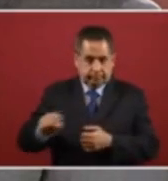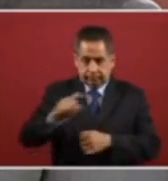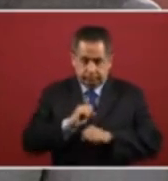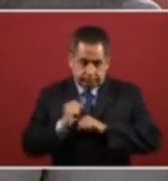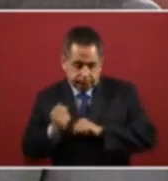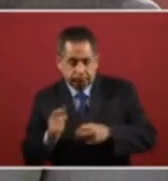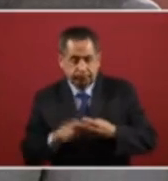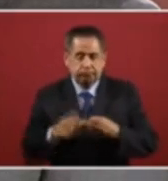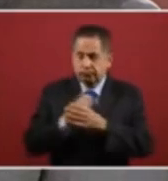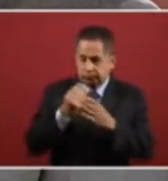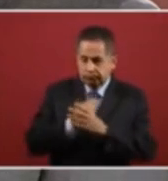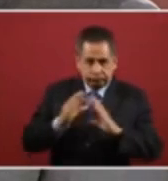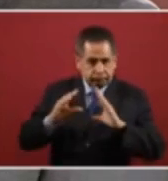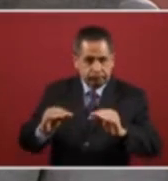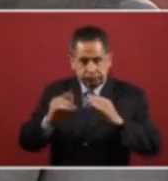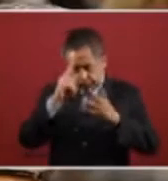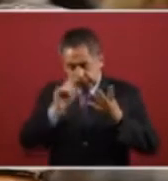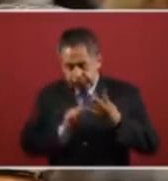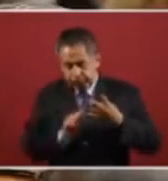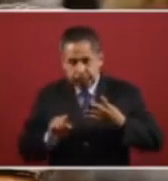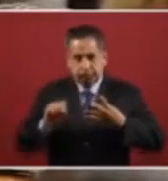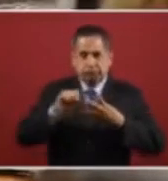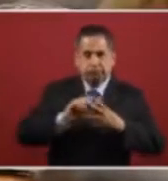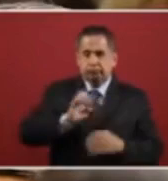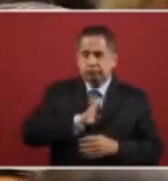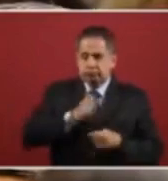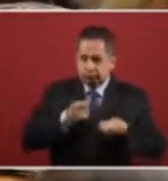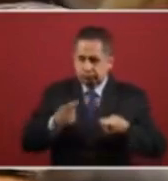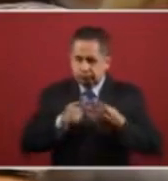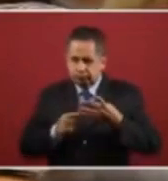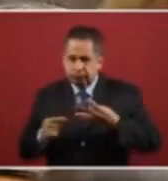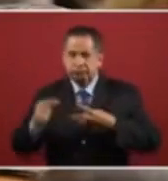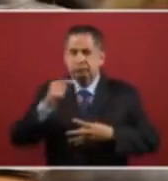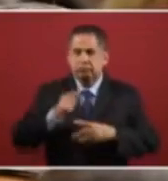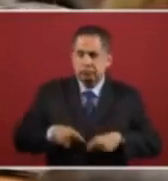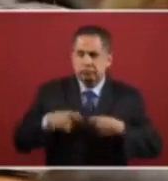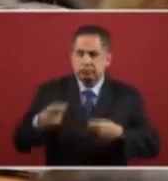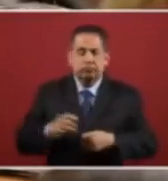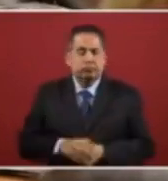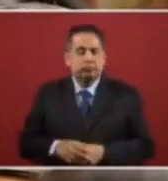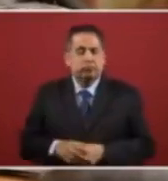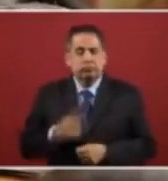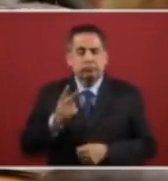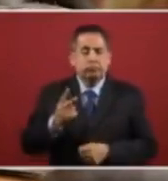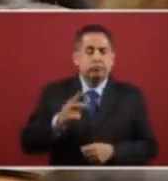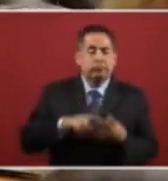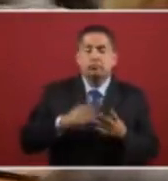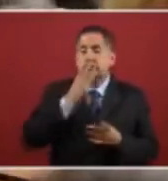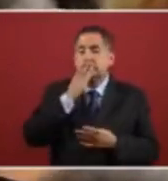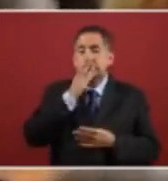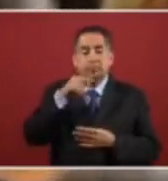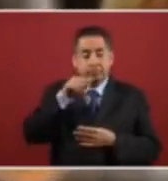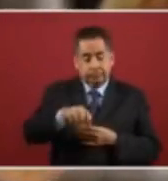So they want to start sports in the more than 3,100 schools in the country because they want to find talent.